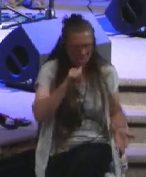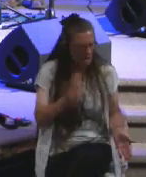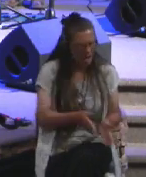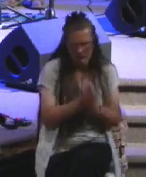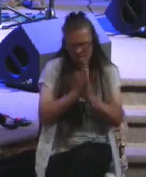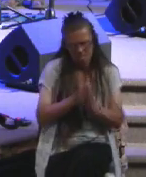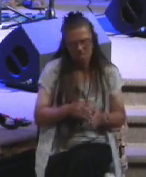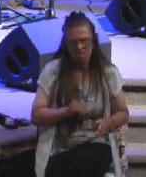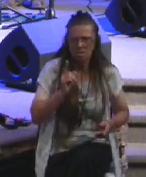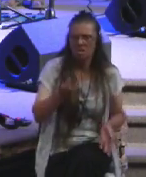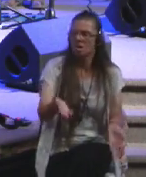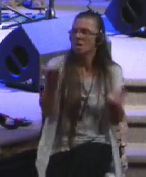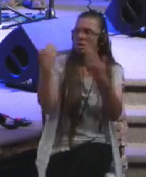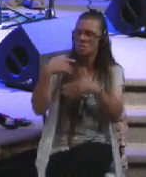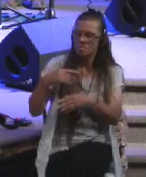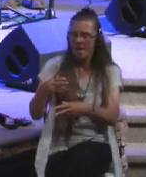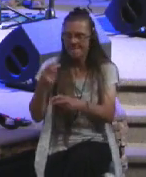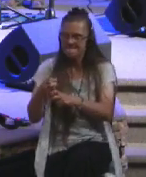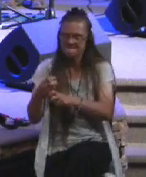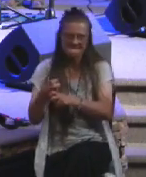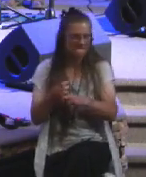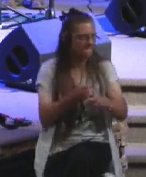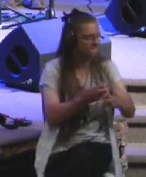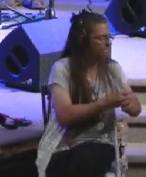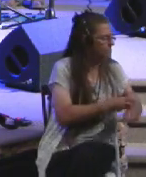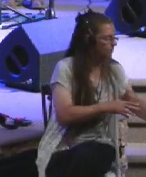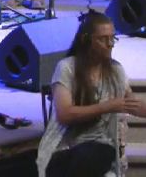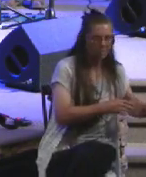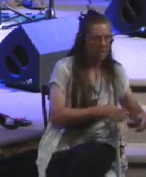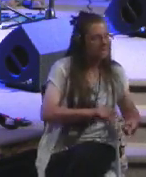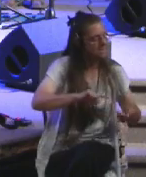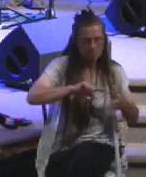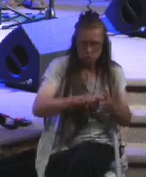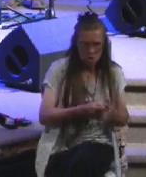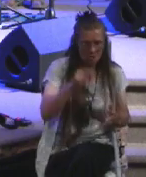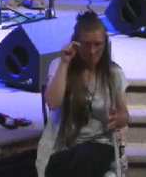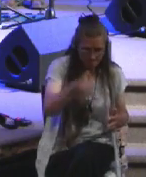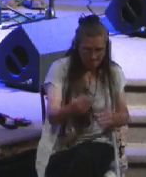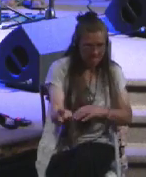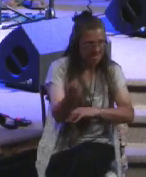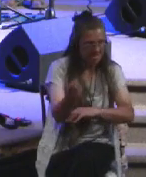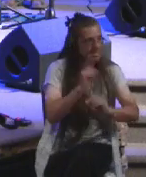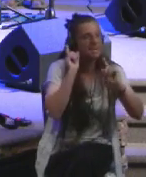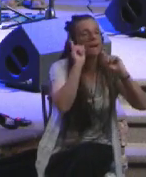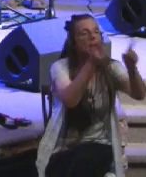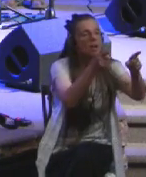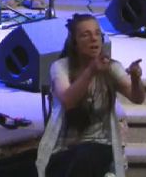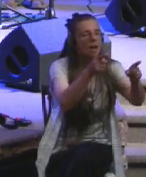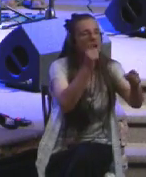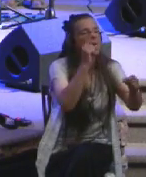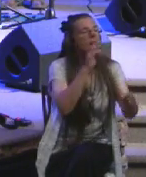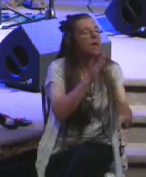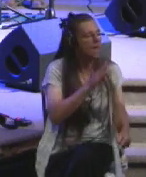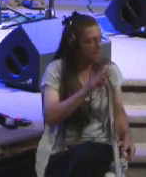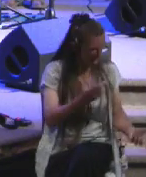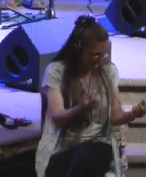to try to go back and fix everything you've done. He says, start from this day on and do it